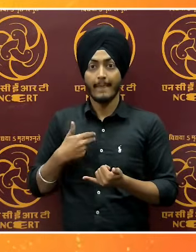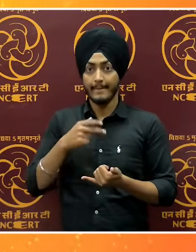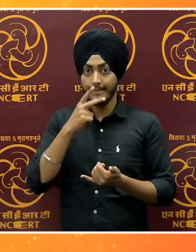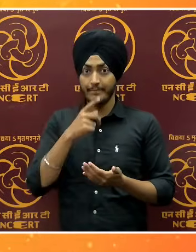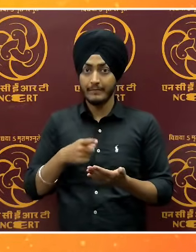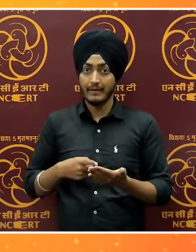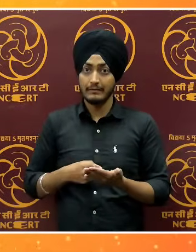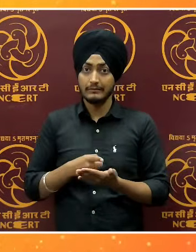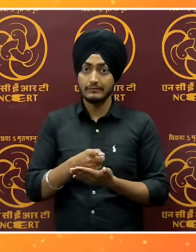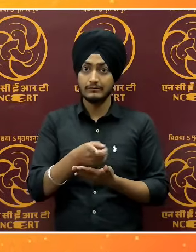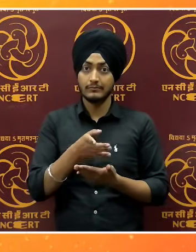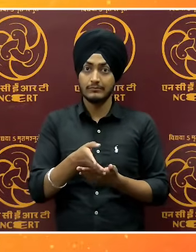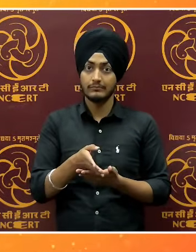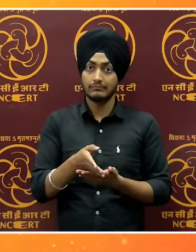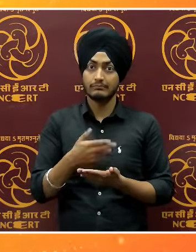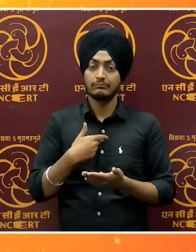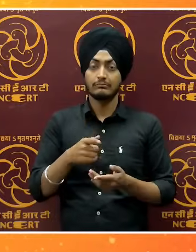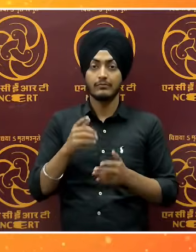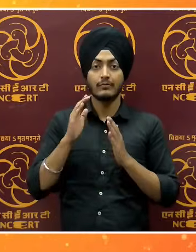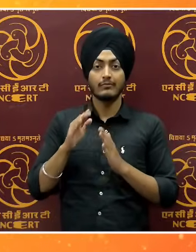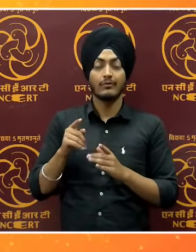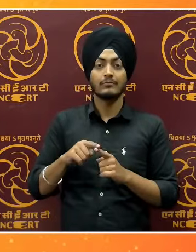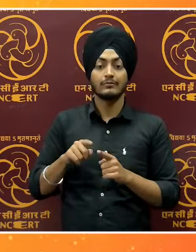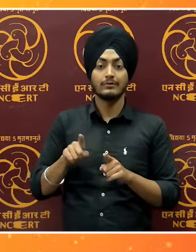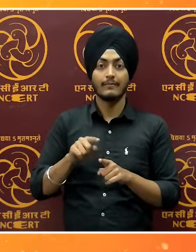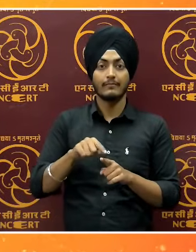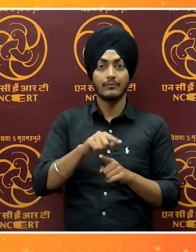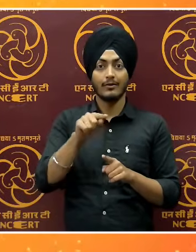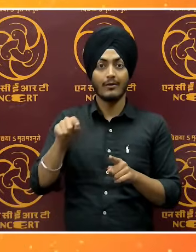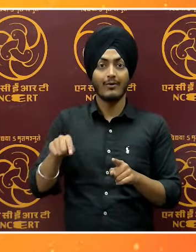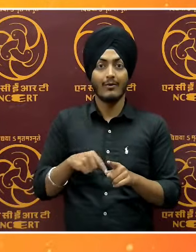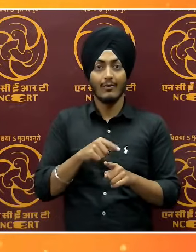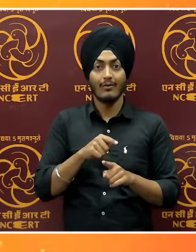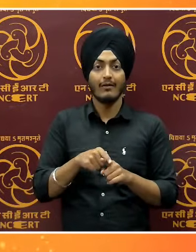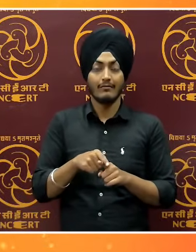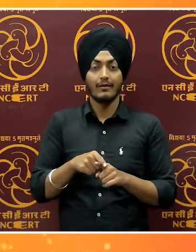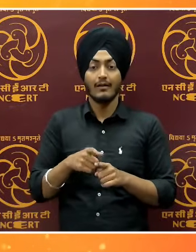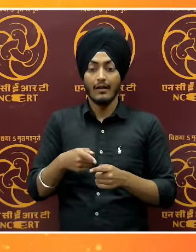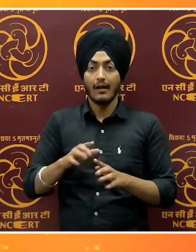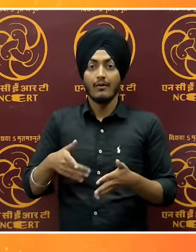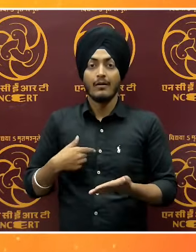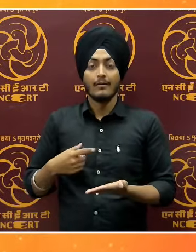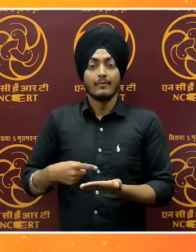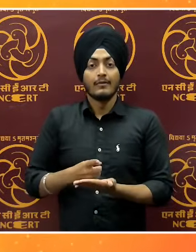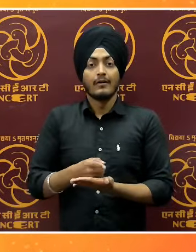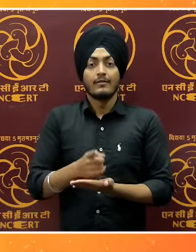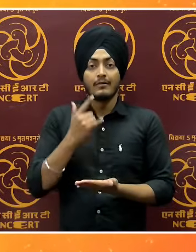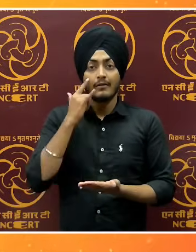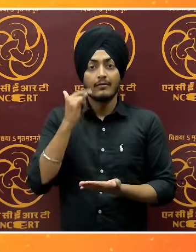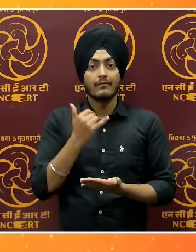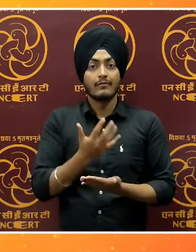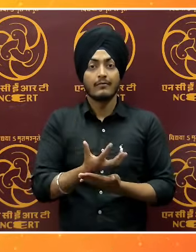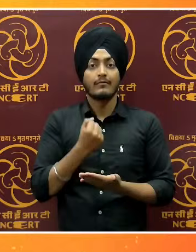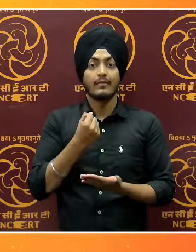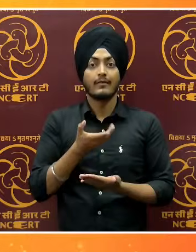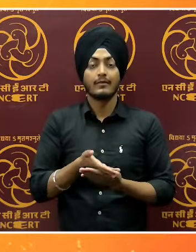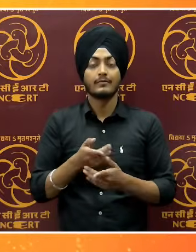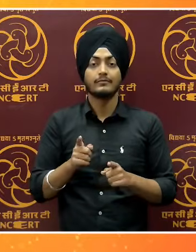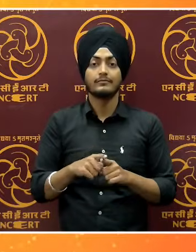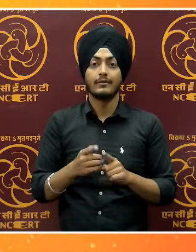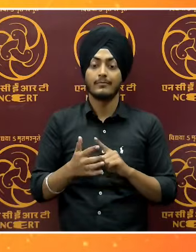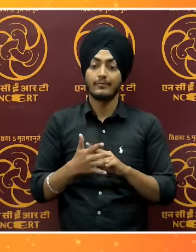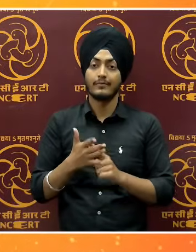magnetic field is in a concentric circle, and the direction of the magnetic field is we can find out using thumb